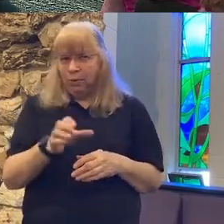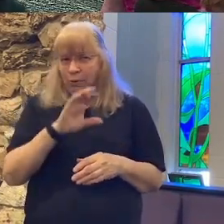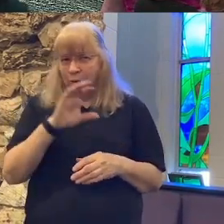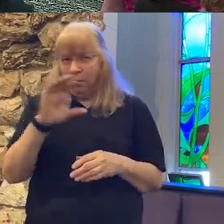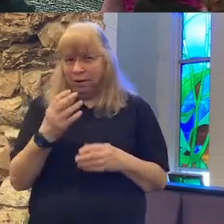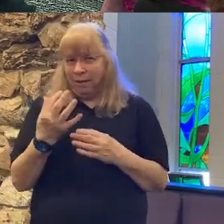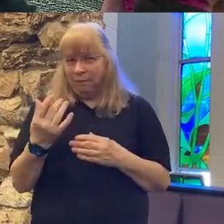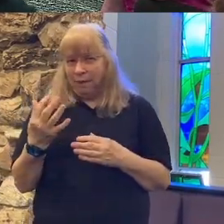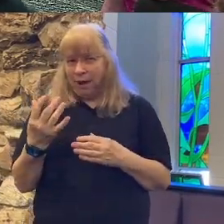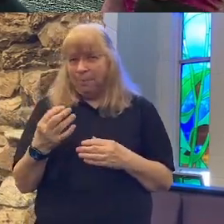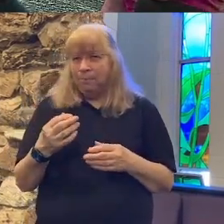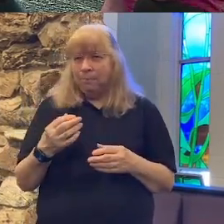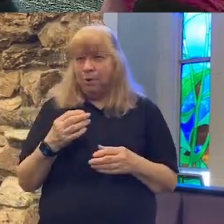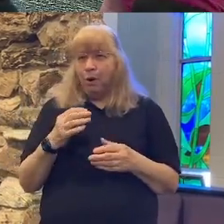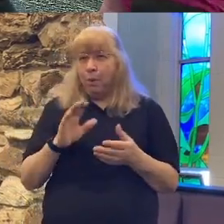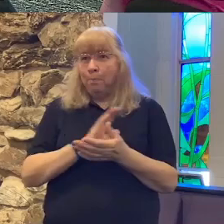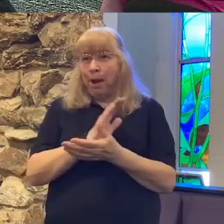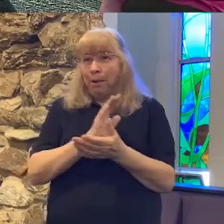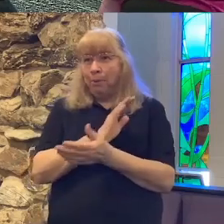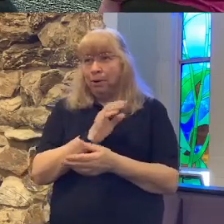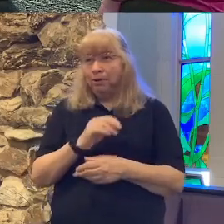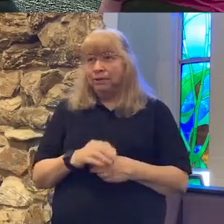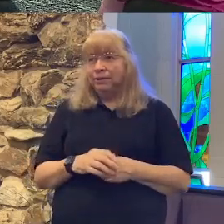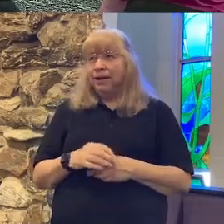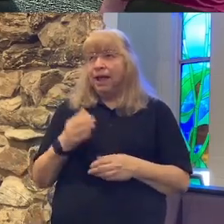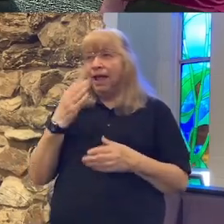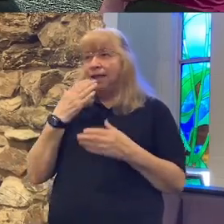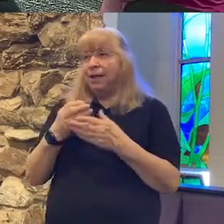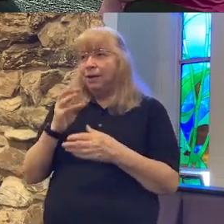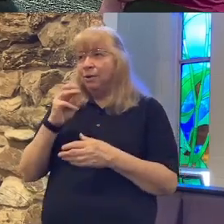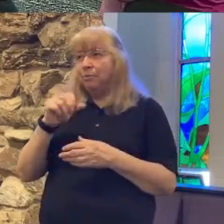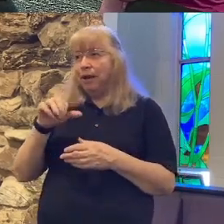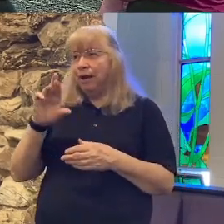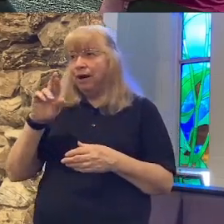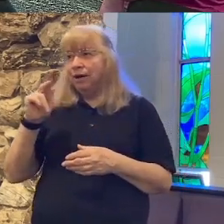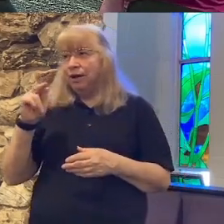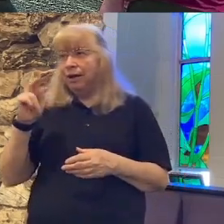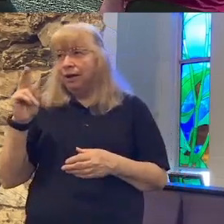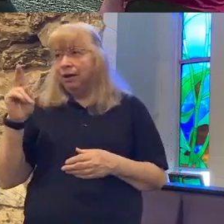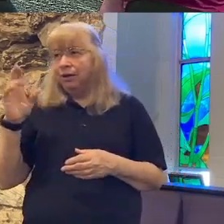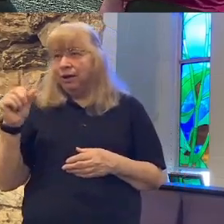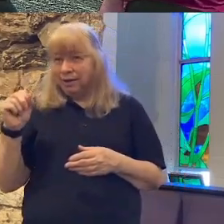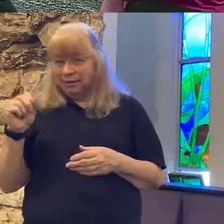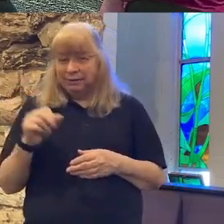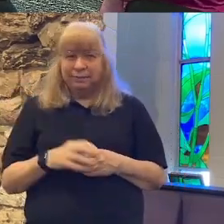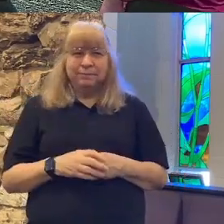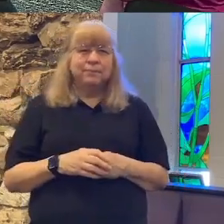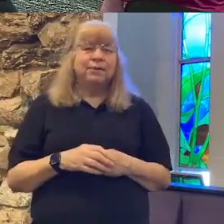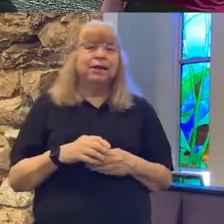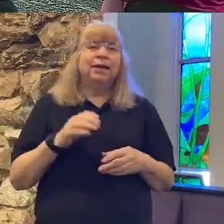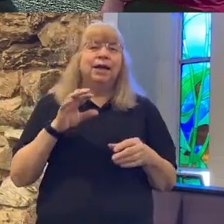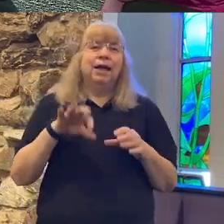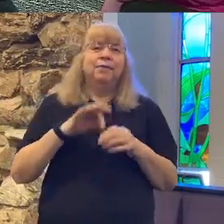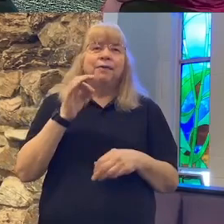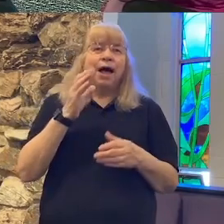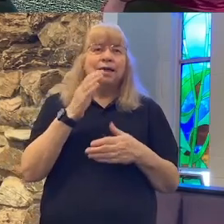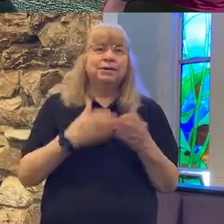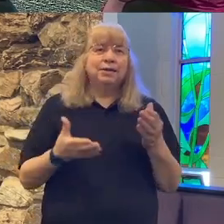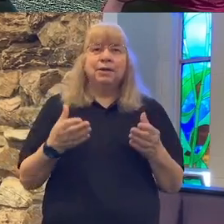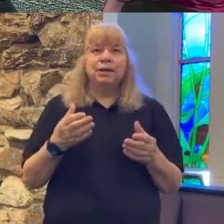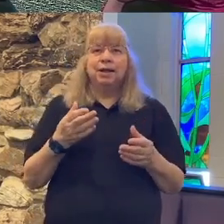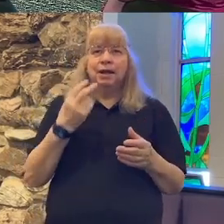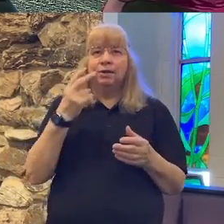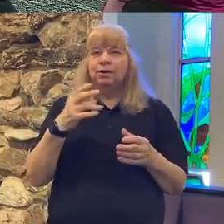Or a piece of paper. Thank you there, Marcus. So, can you find something that looks like this in our